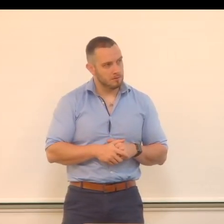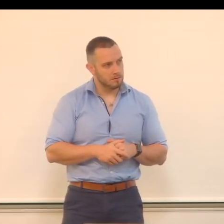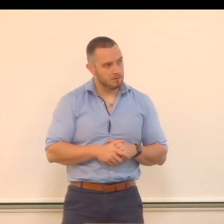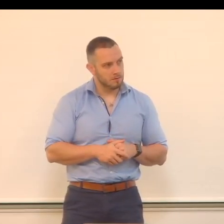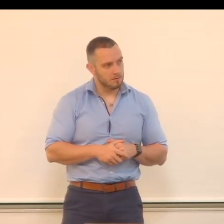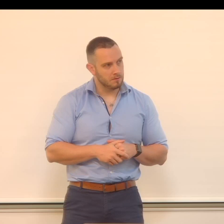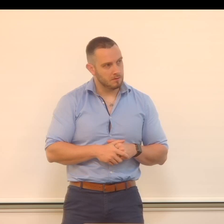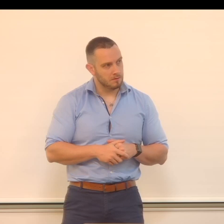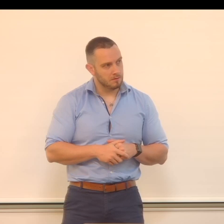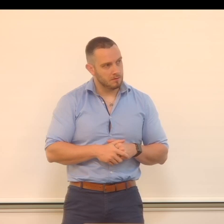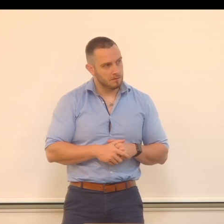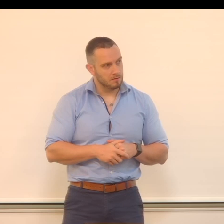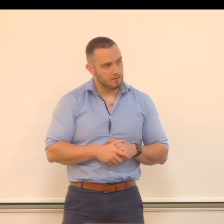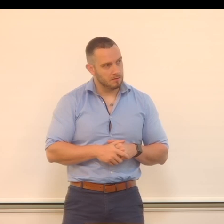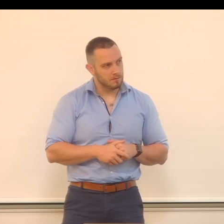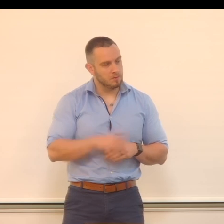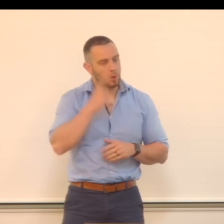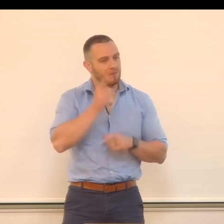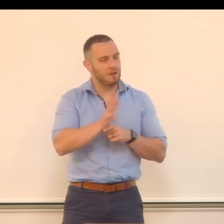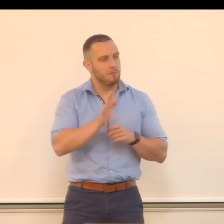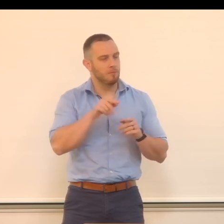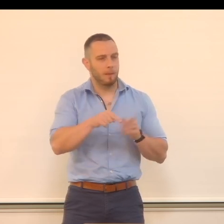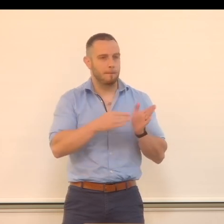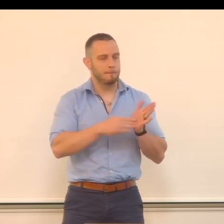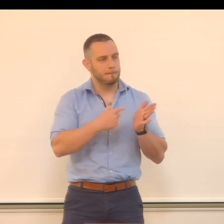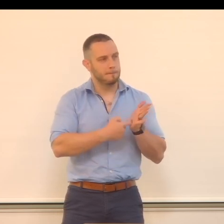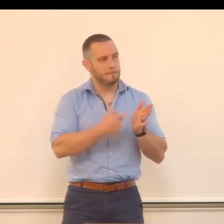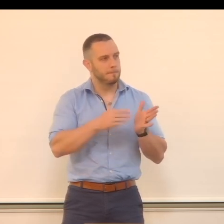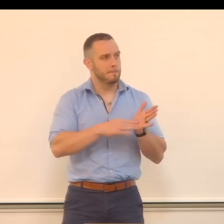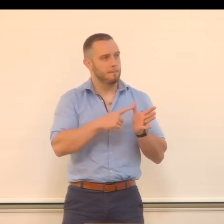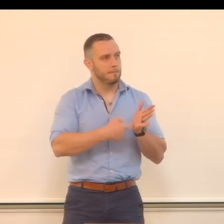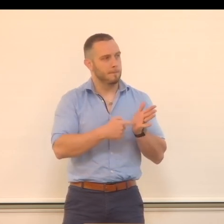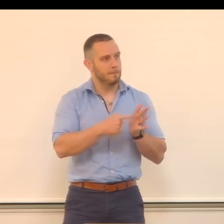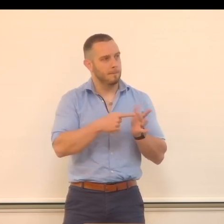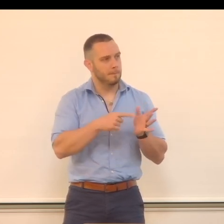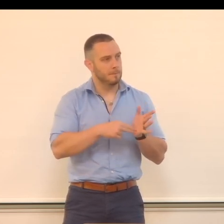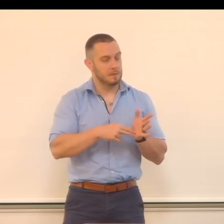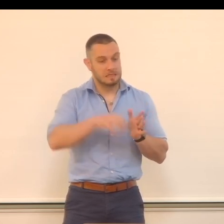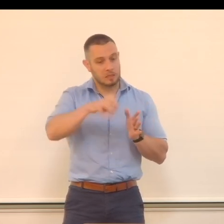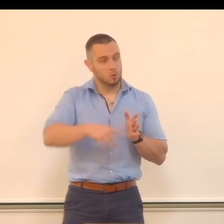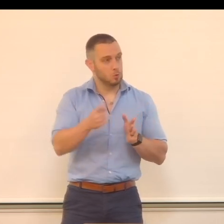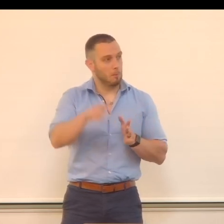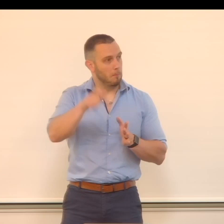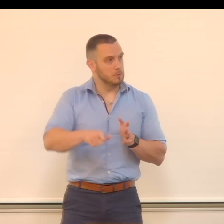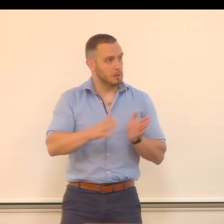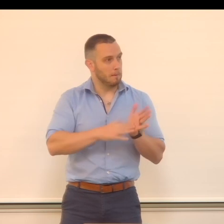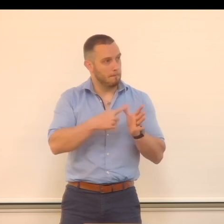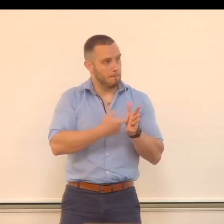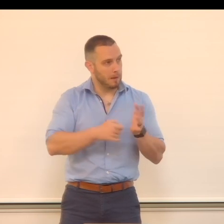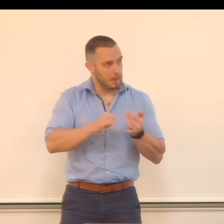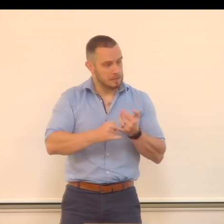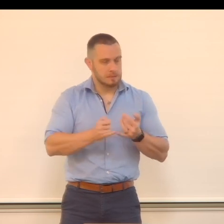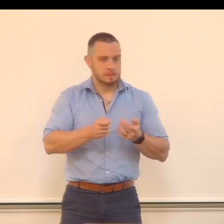If you look at the movie Martian, they lose one astronaut on Mars, and the